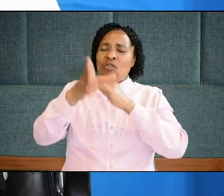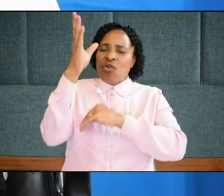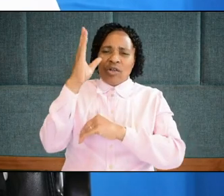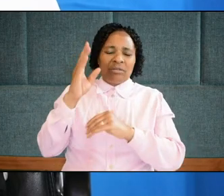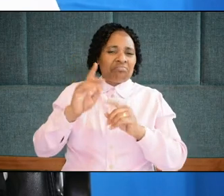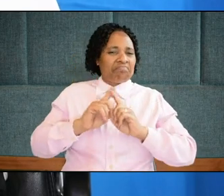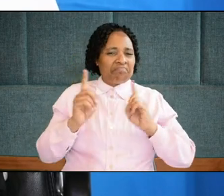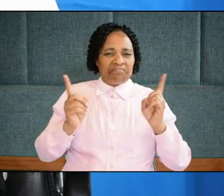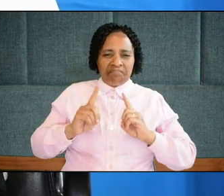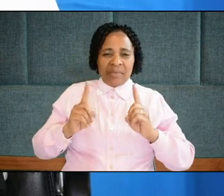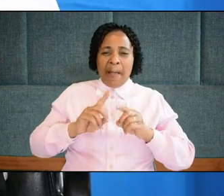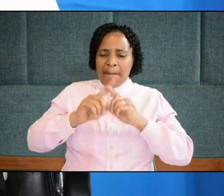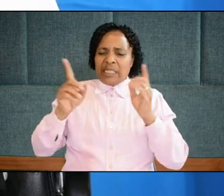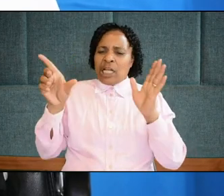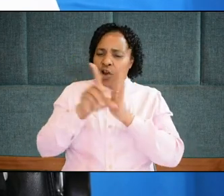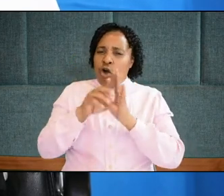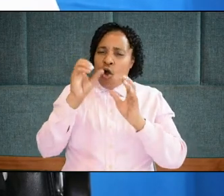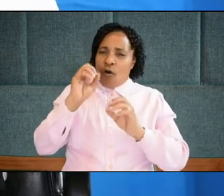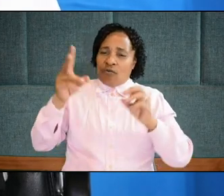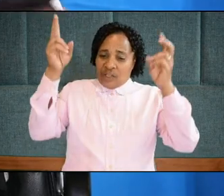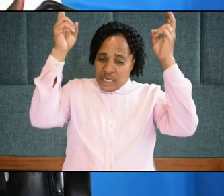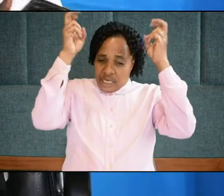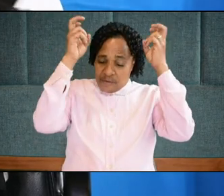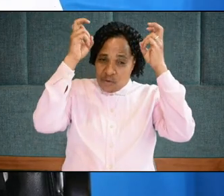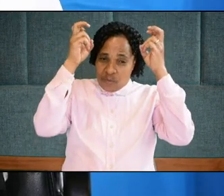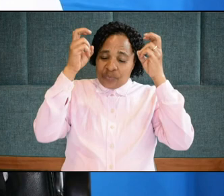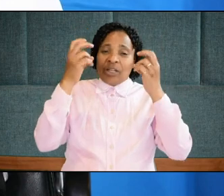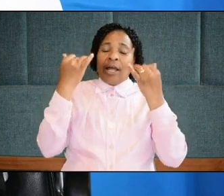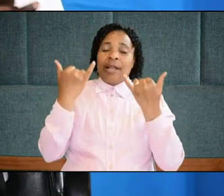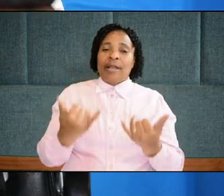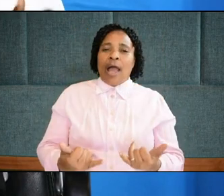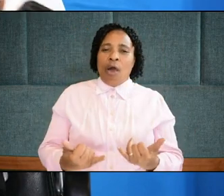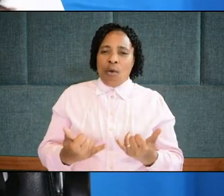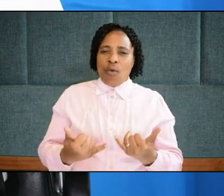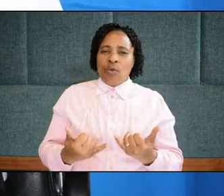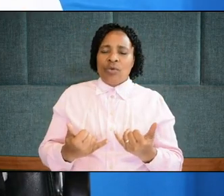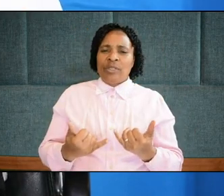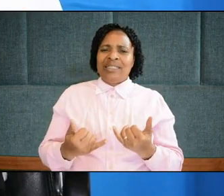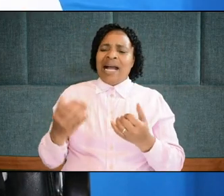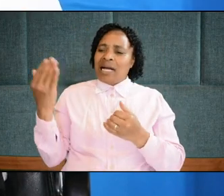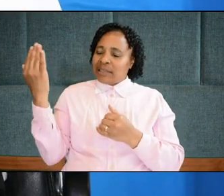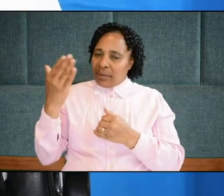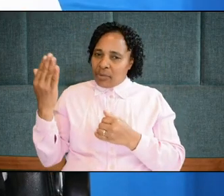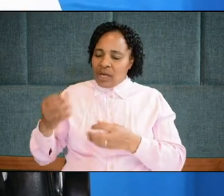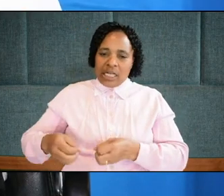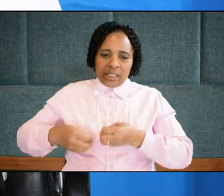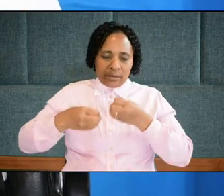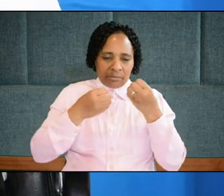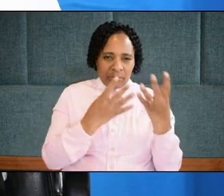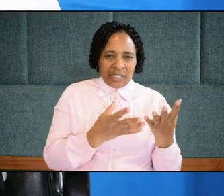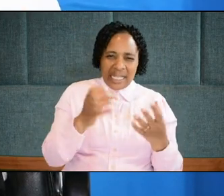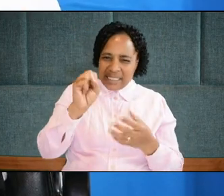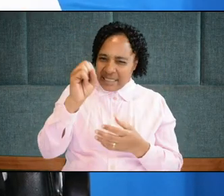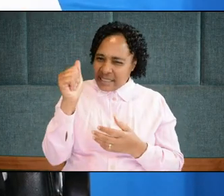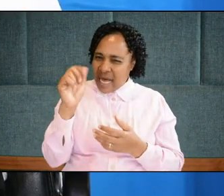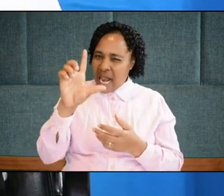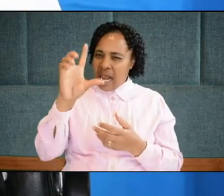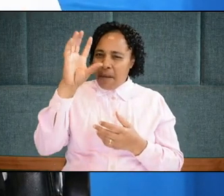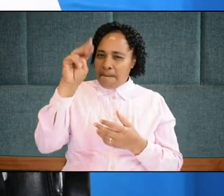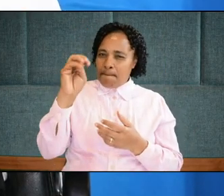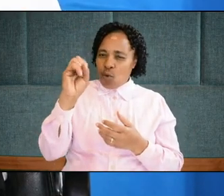the devil who uses forceful worship. But the Lord, as Misati, as someone has put it, requires people